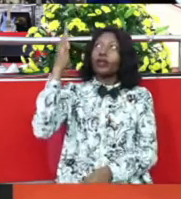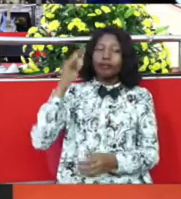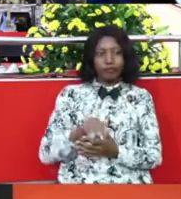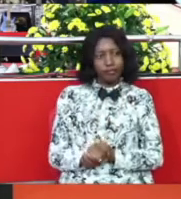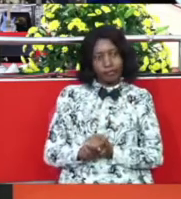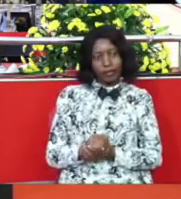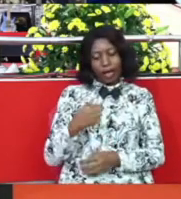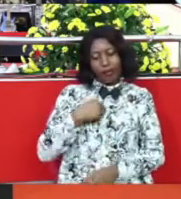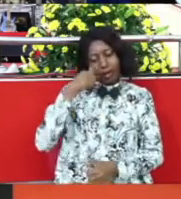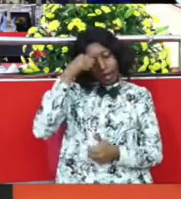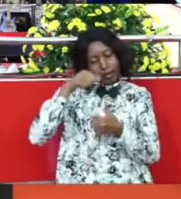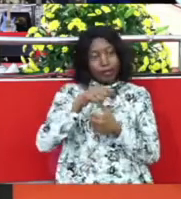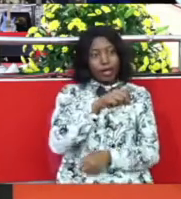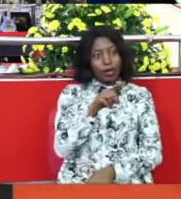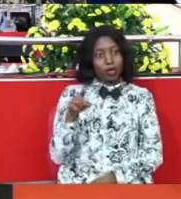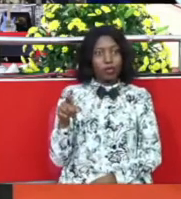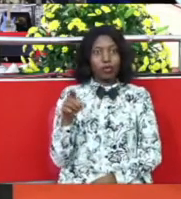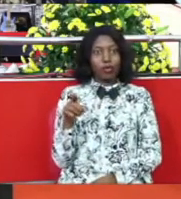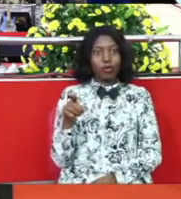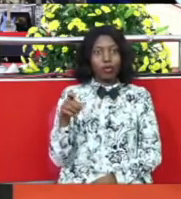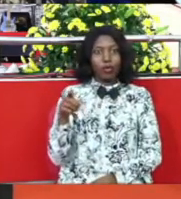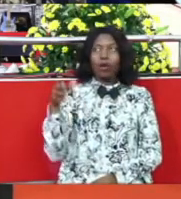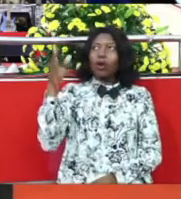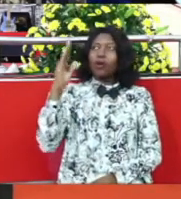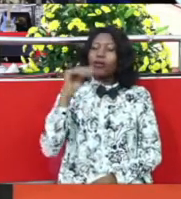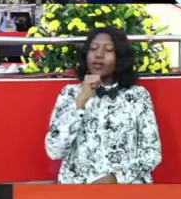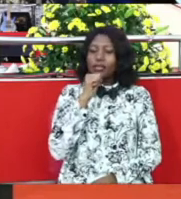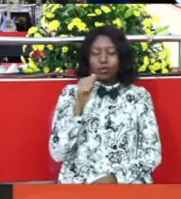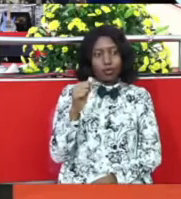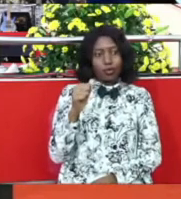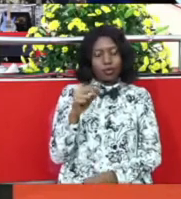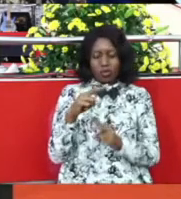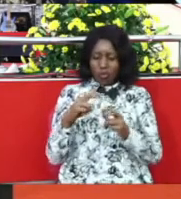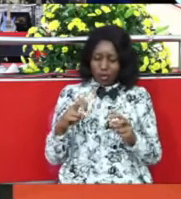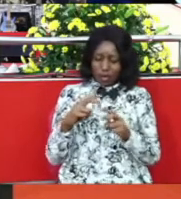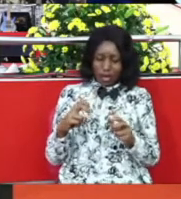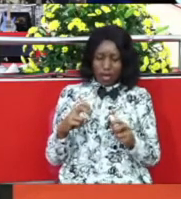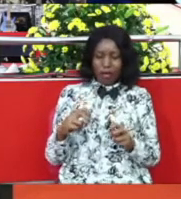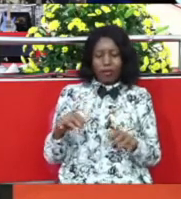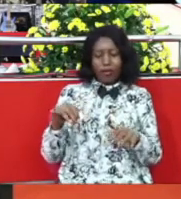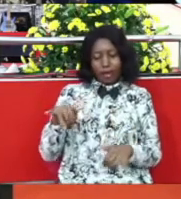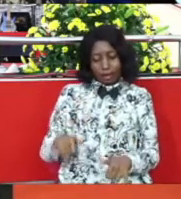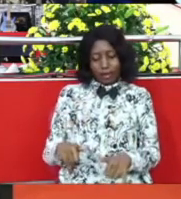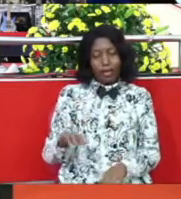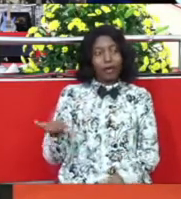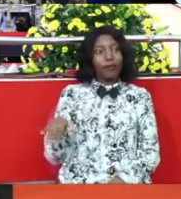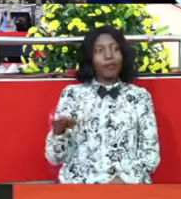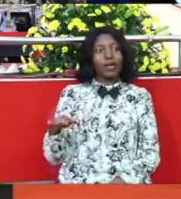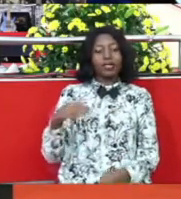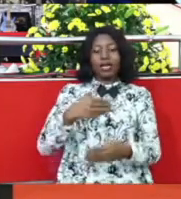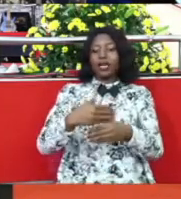Napenda kutukumbusha. He is not looking for a dwelling place that is made out of an elaborate building like this